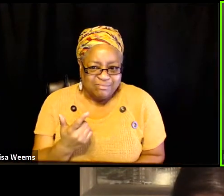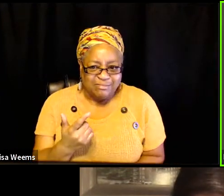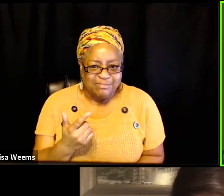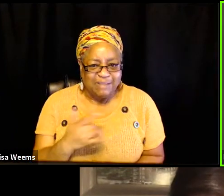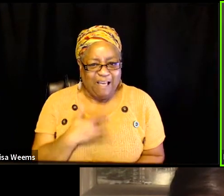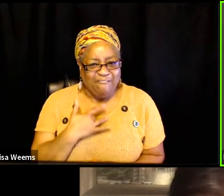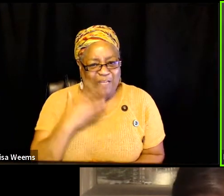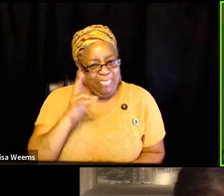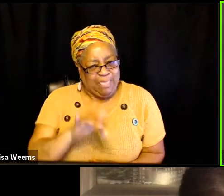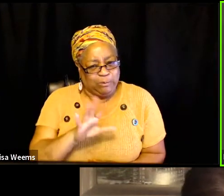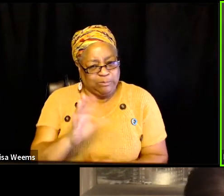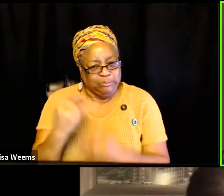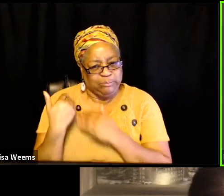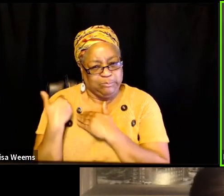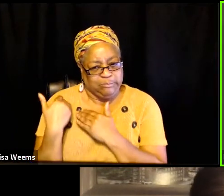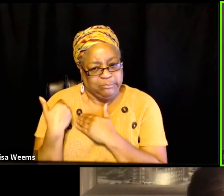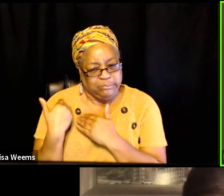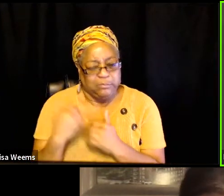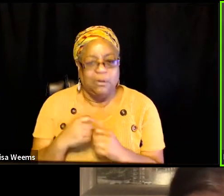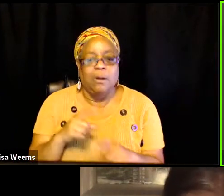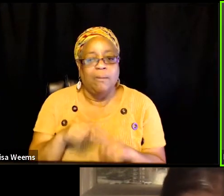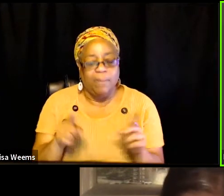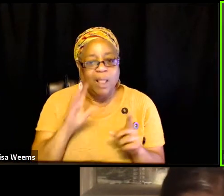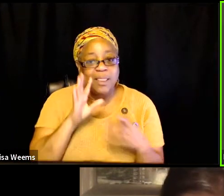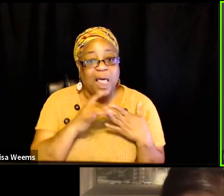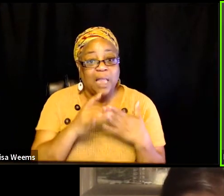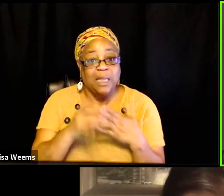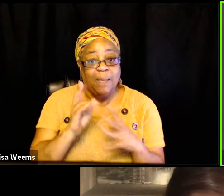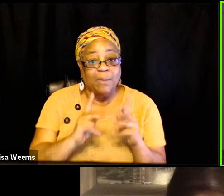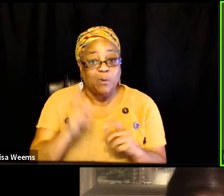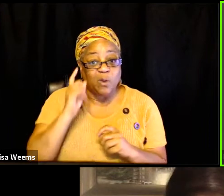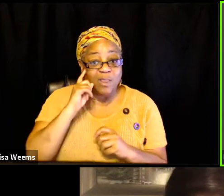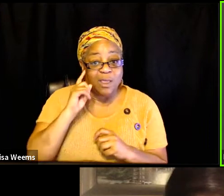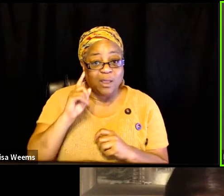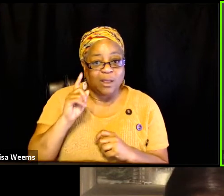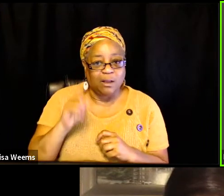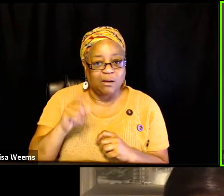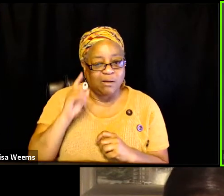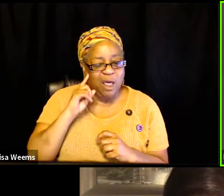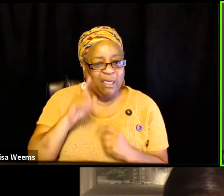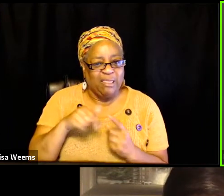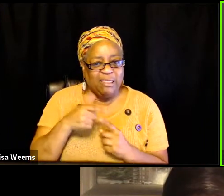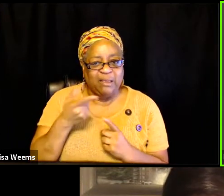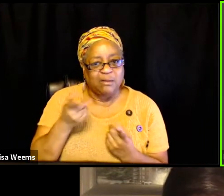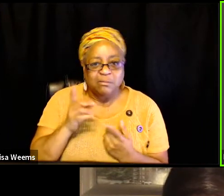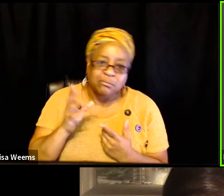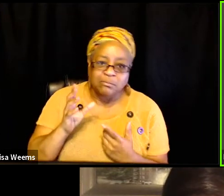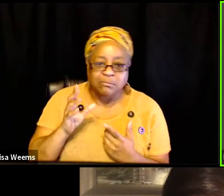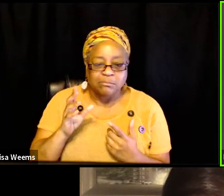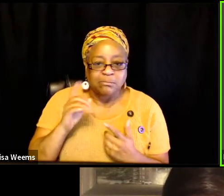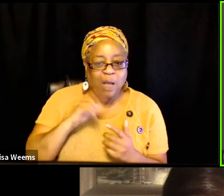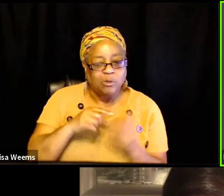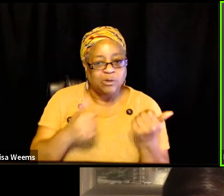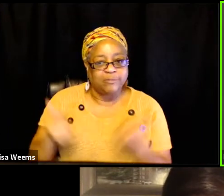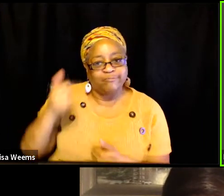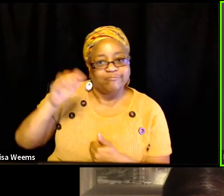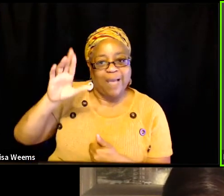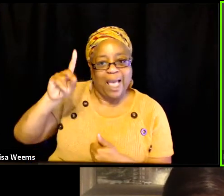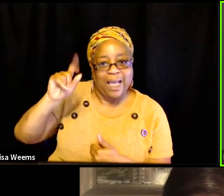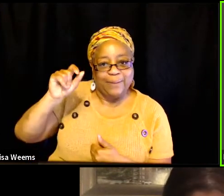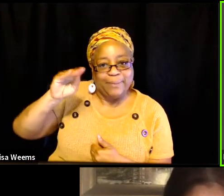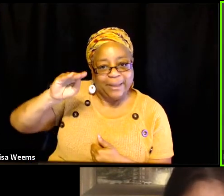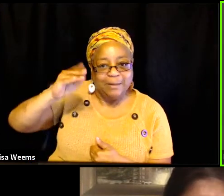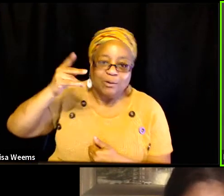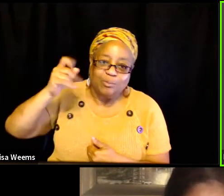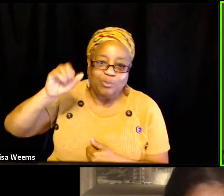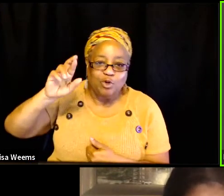responsibility. But then that also led people to think that I was just like these bureaucrats, you know, or like these kind of functionary, which was